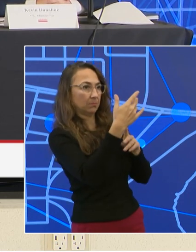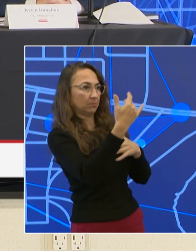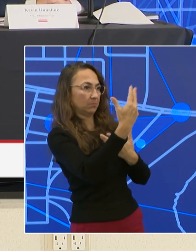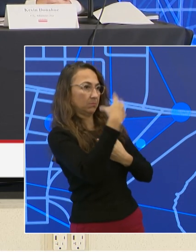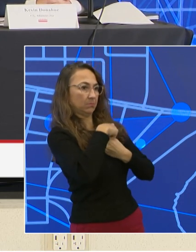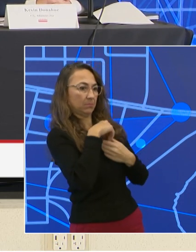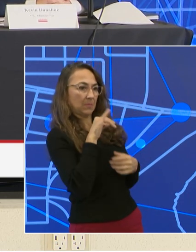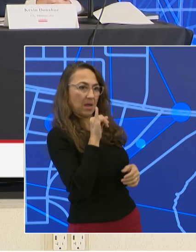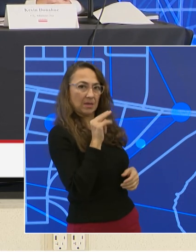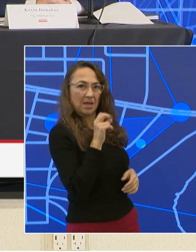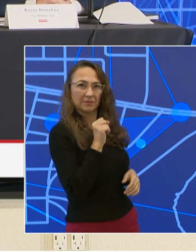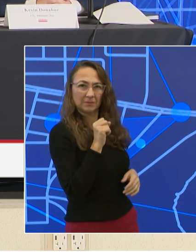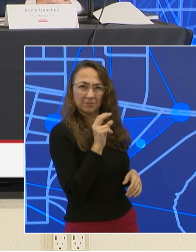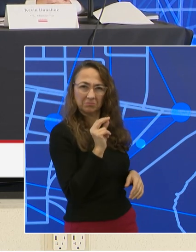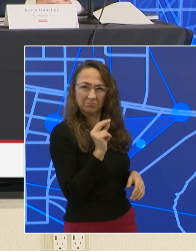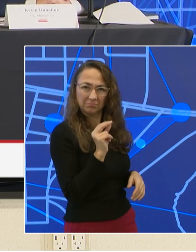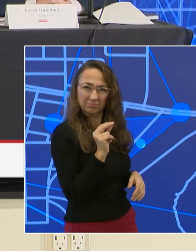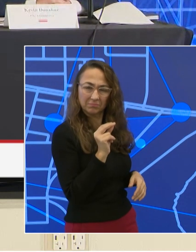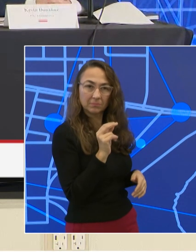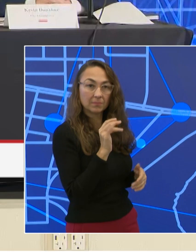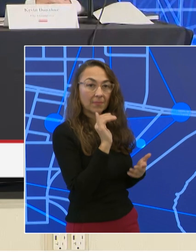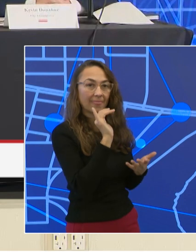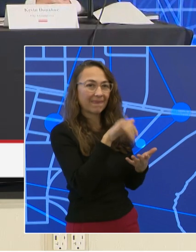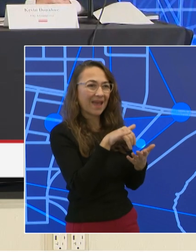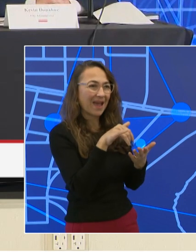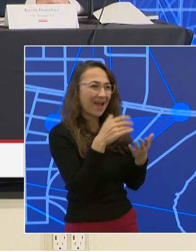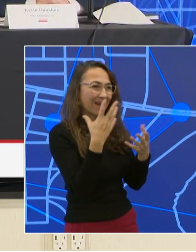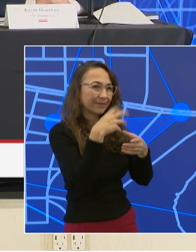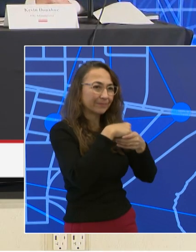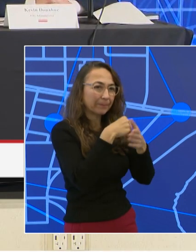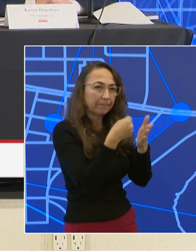would come with a lot of money and a lot more officers.